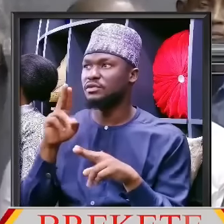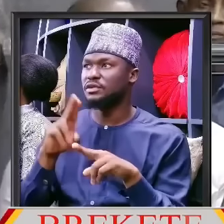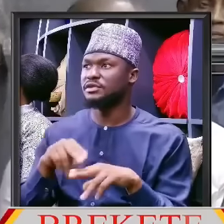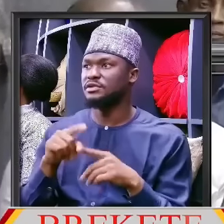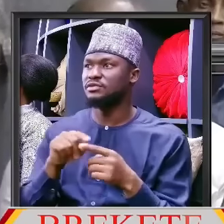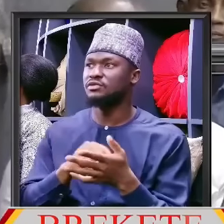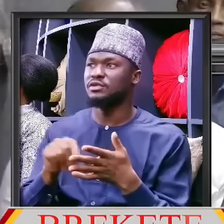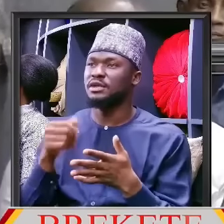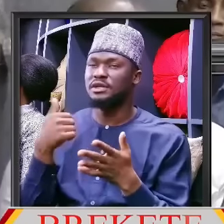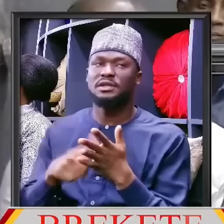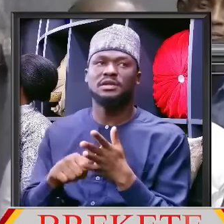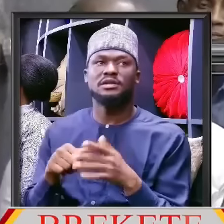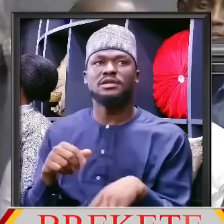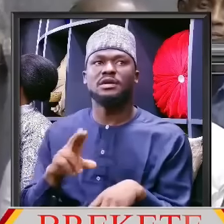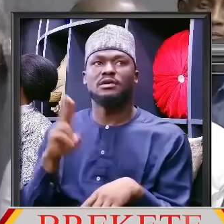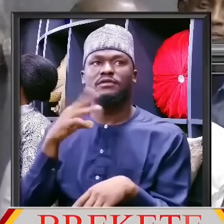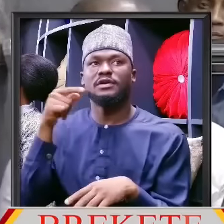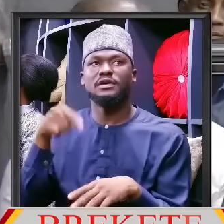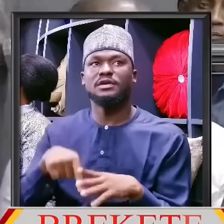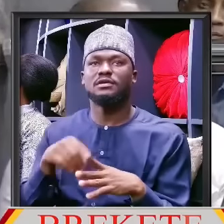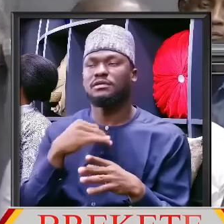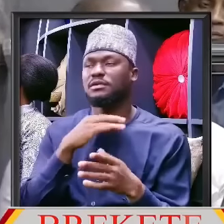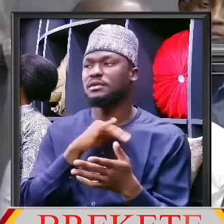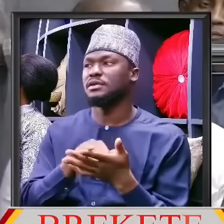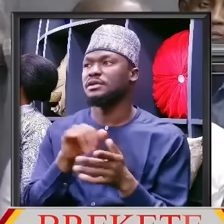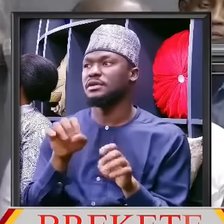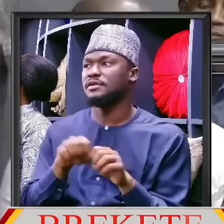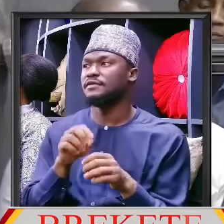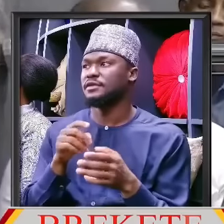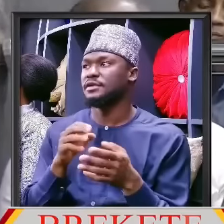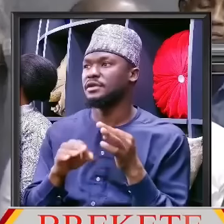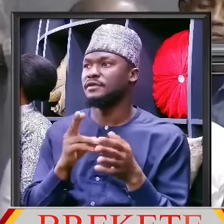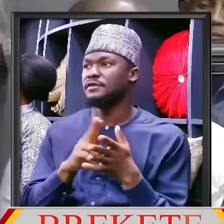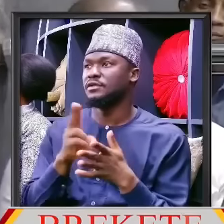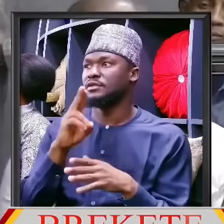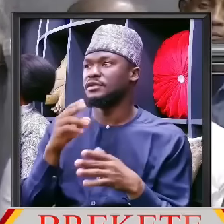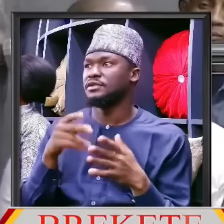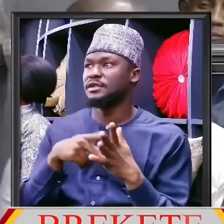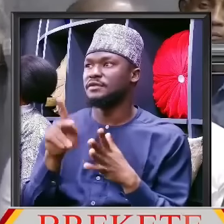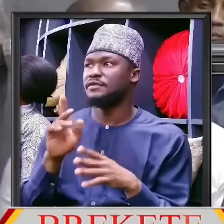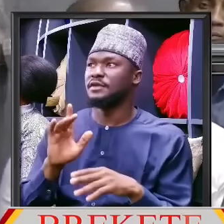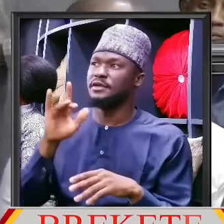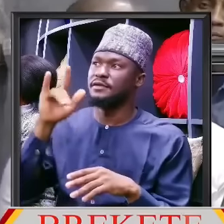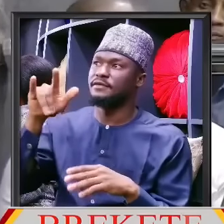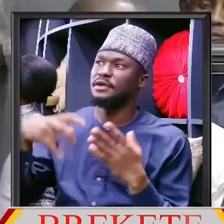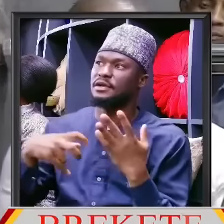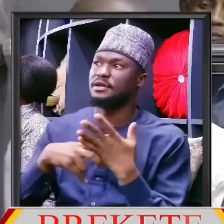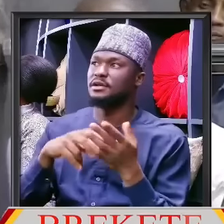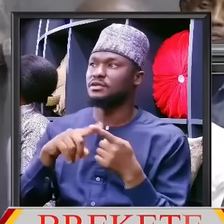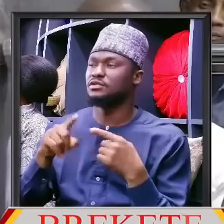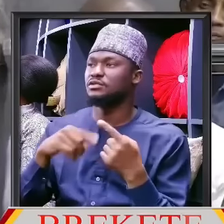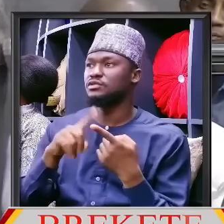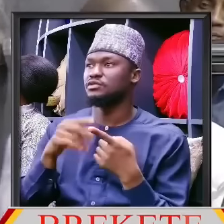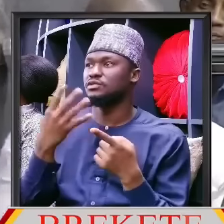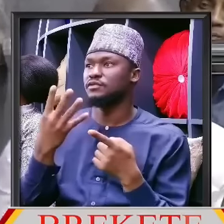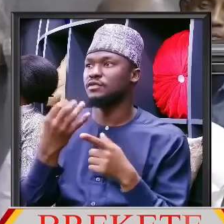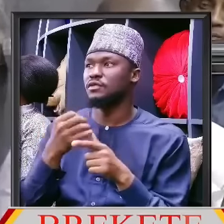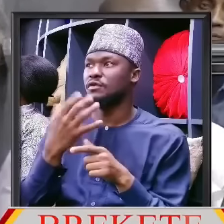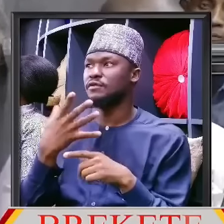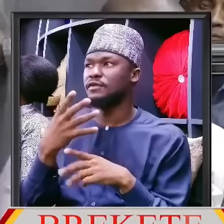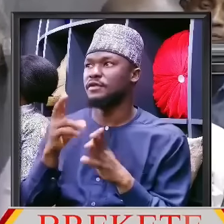write letter up and down. Say, in fact, even if your university pay flight ticket, make you go to 4 or 5 universities,